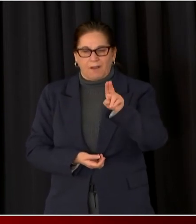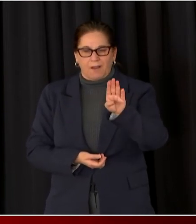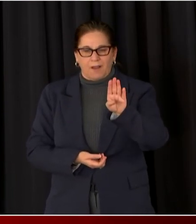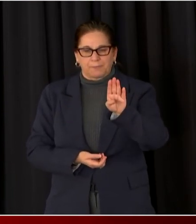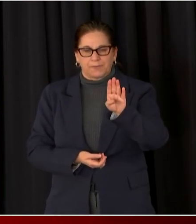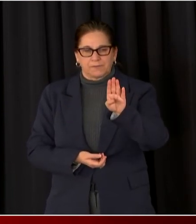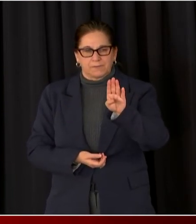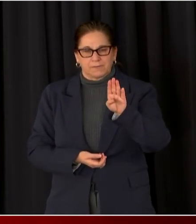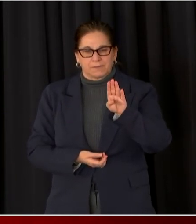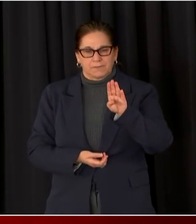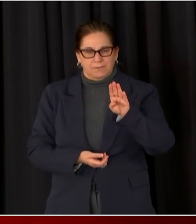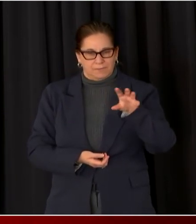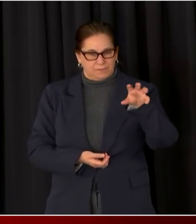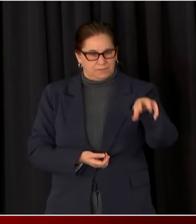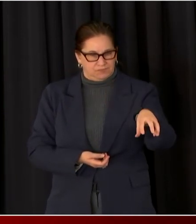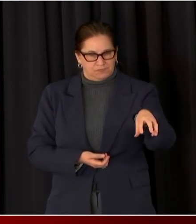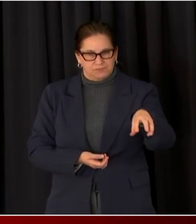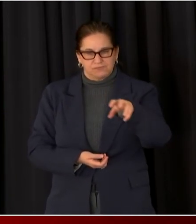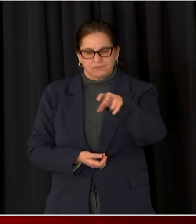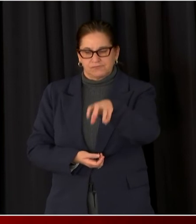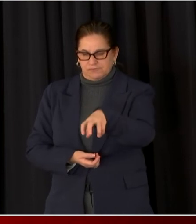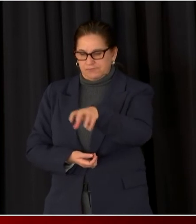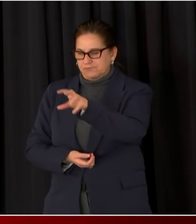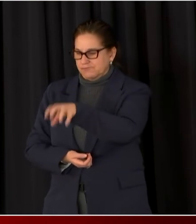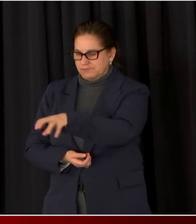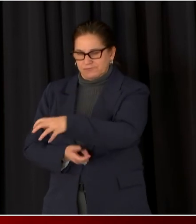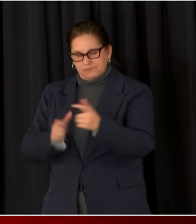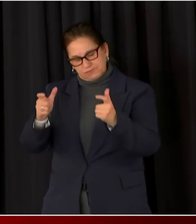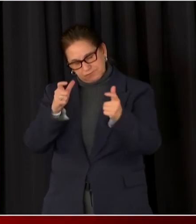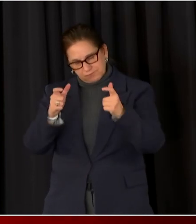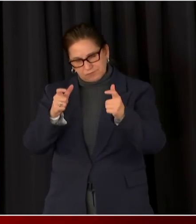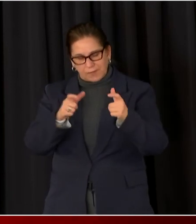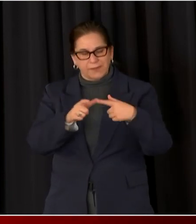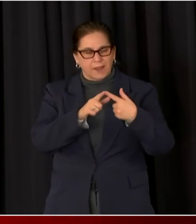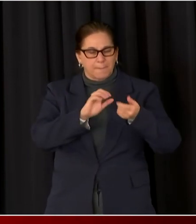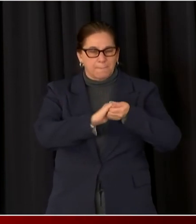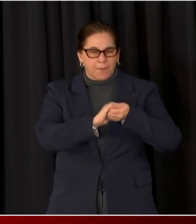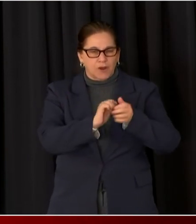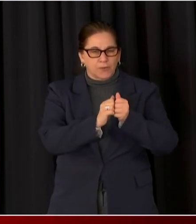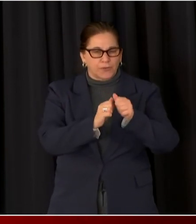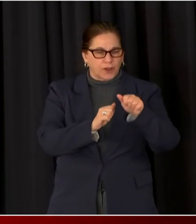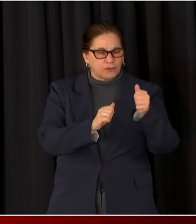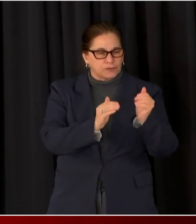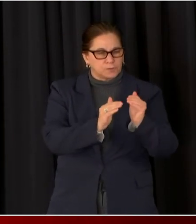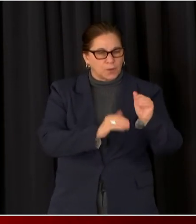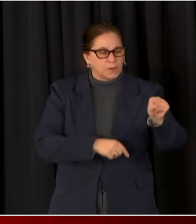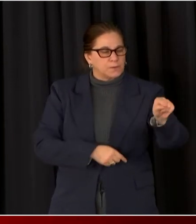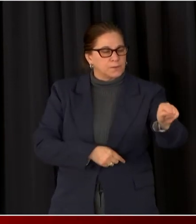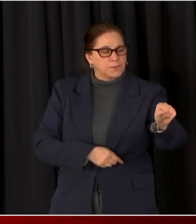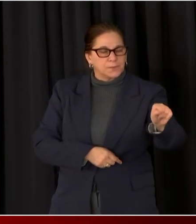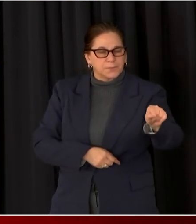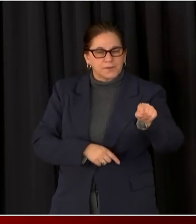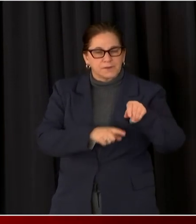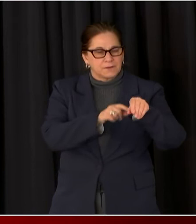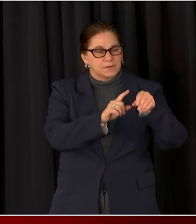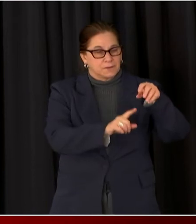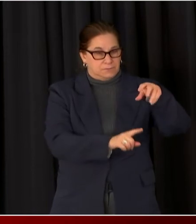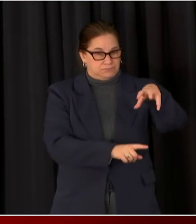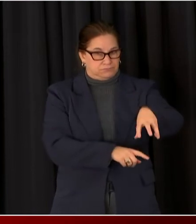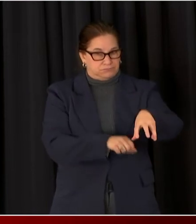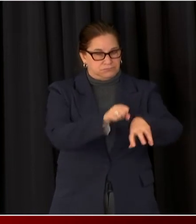other healthcare sites and provider organizations to be able to vaccinate the initial phase